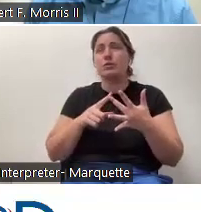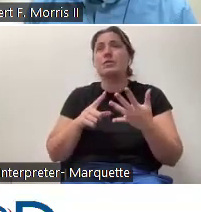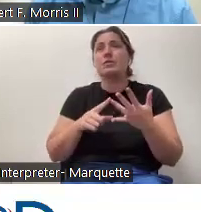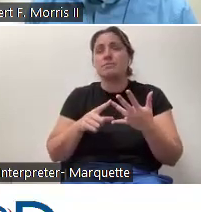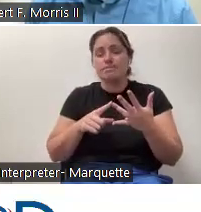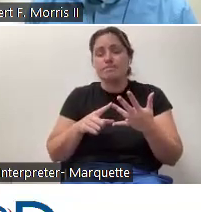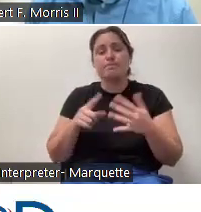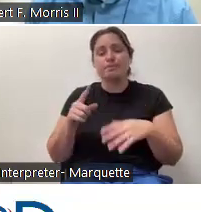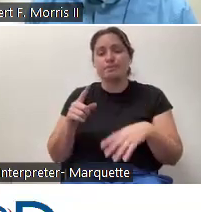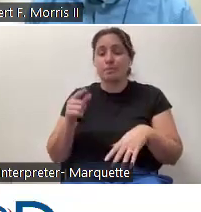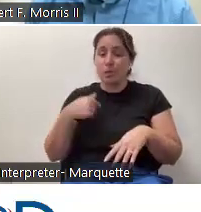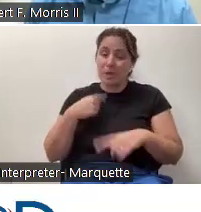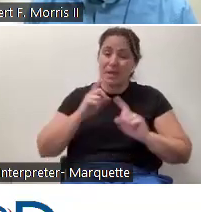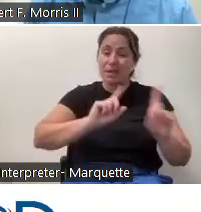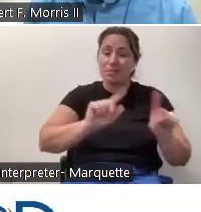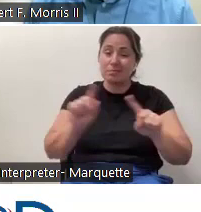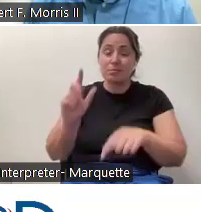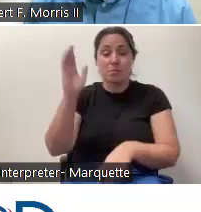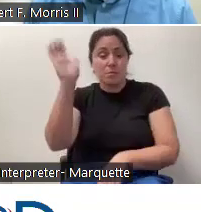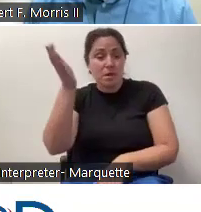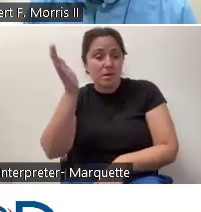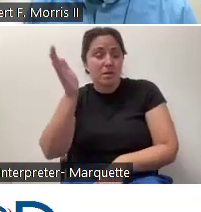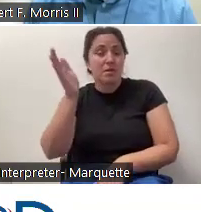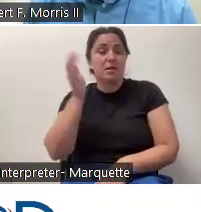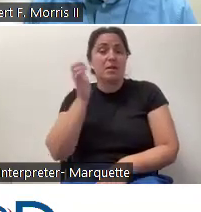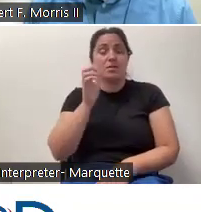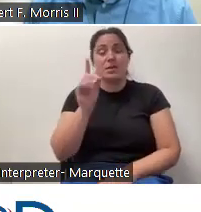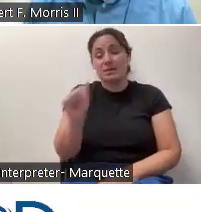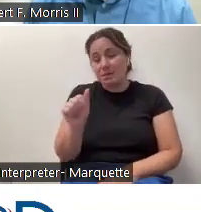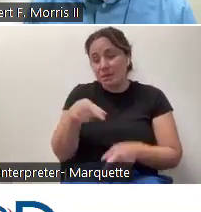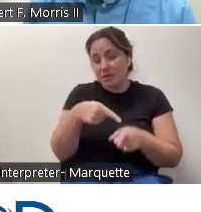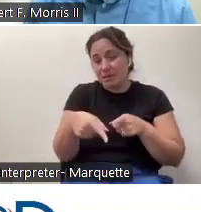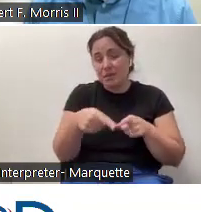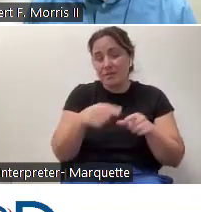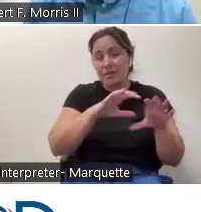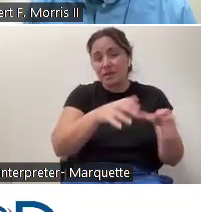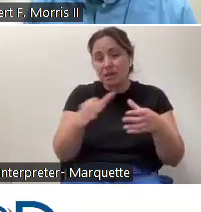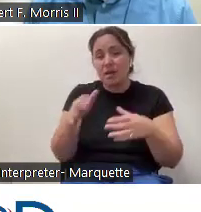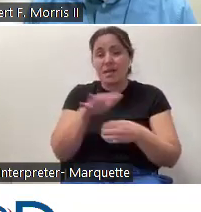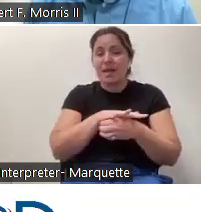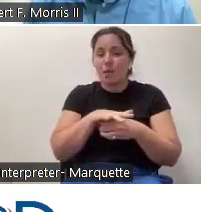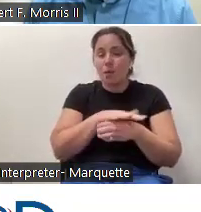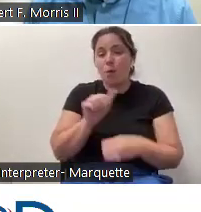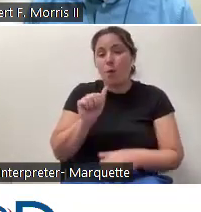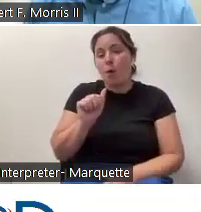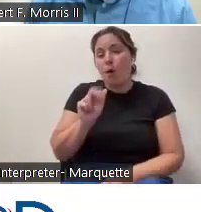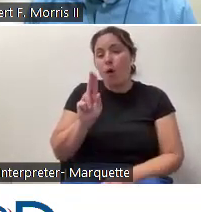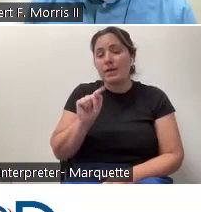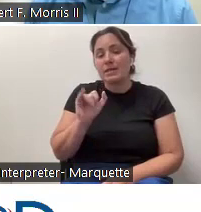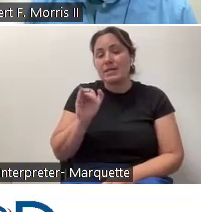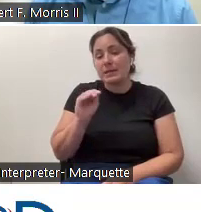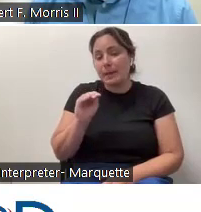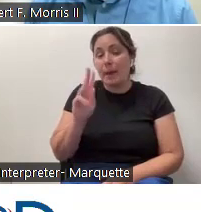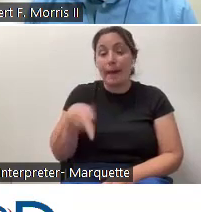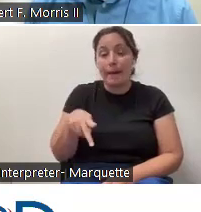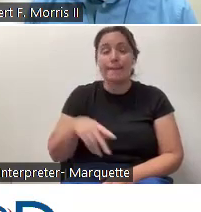We do presentations for disability specific kind of populations like locally Autism Up, and